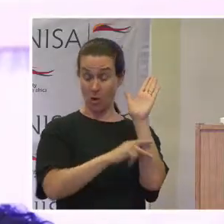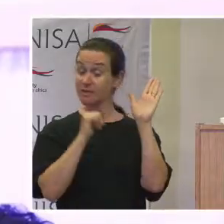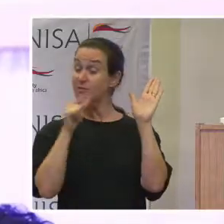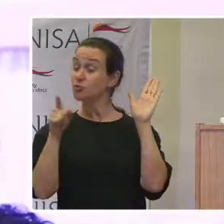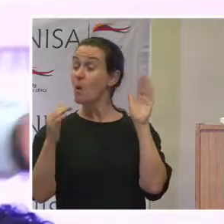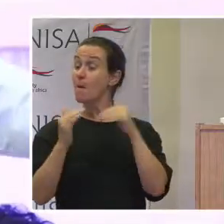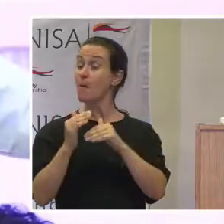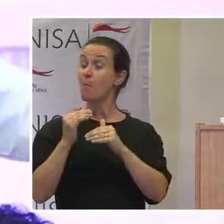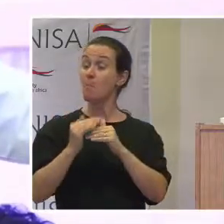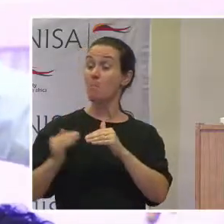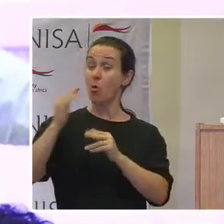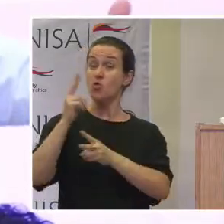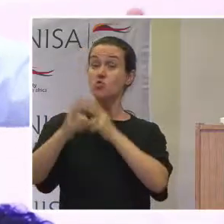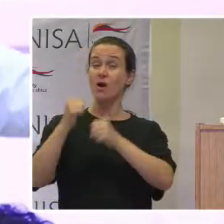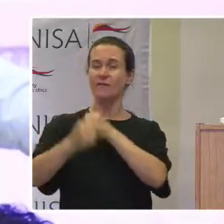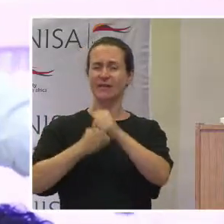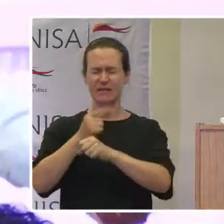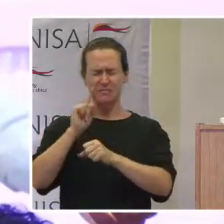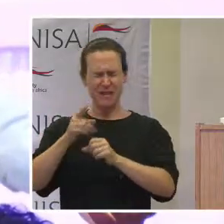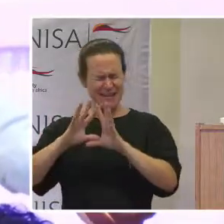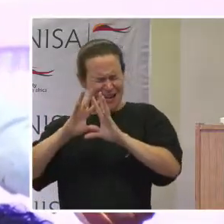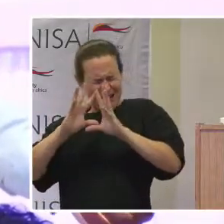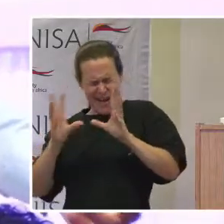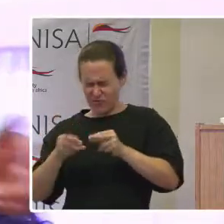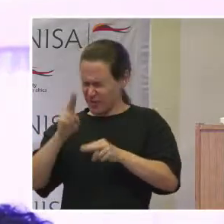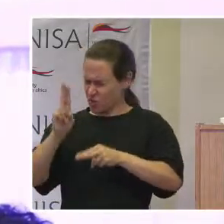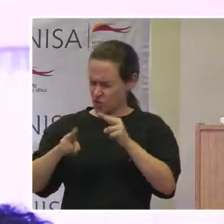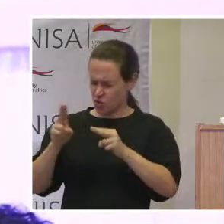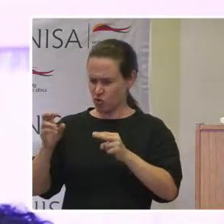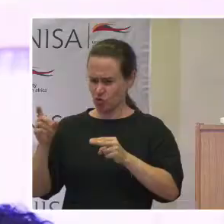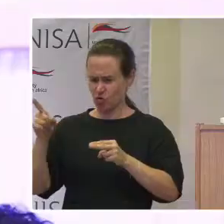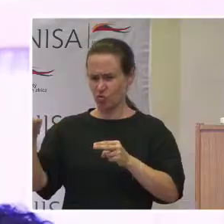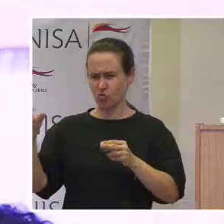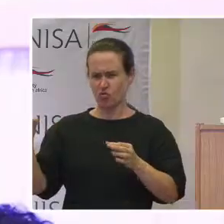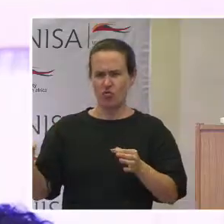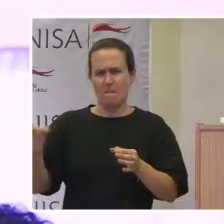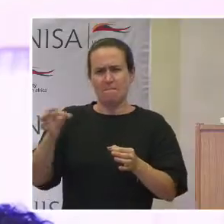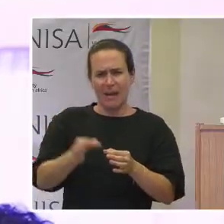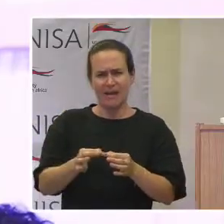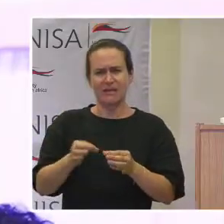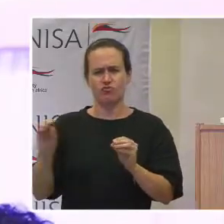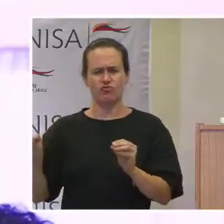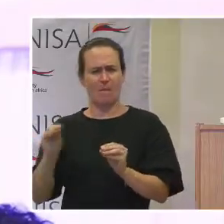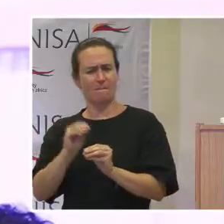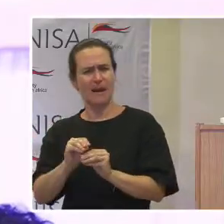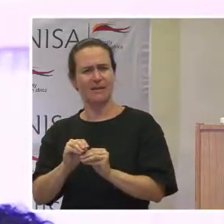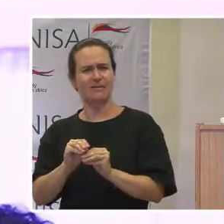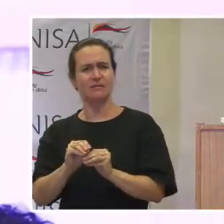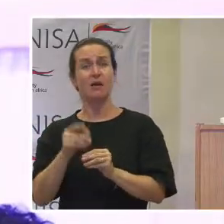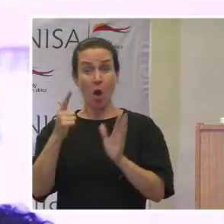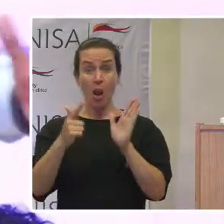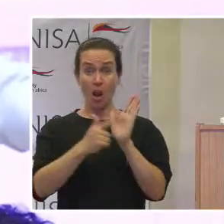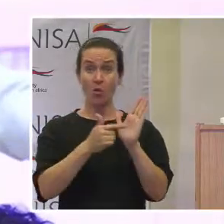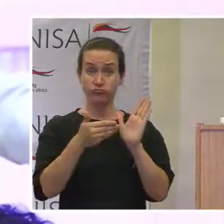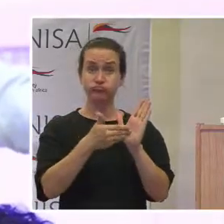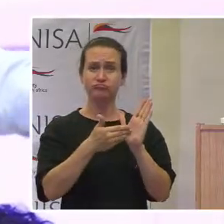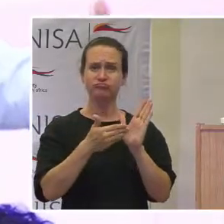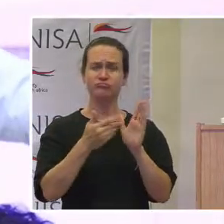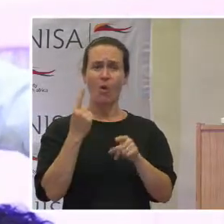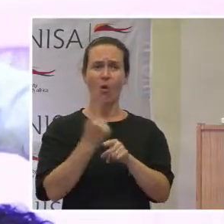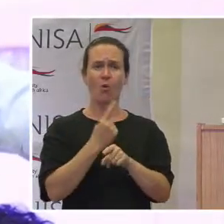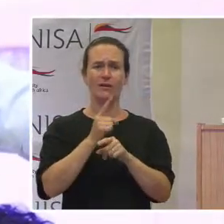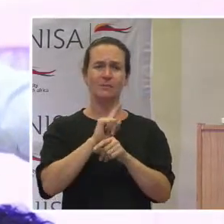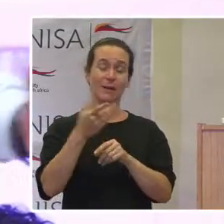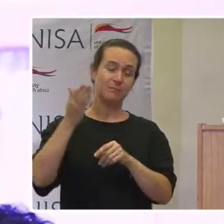have your aircraft for more than 12 years, you must do an engine overhaul. Now, the law has always been there. But in the past, the law